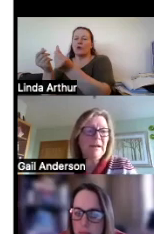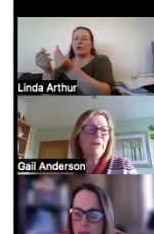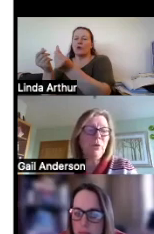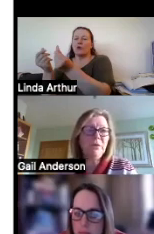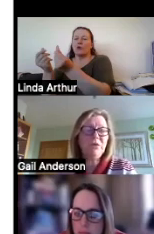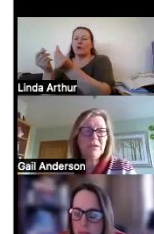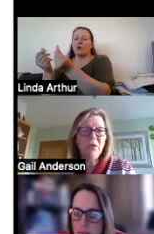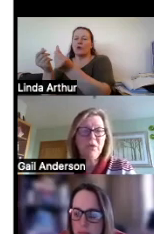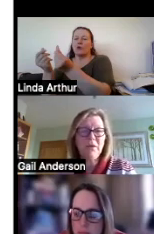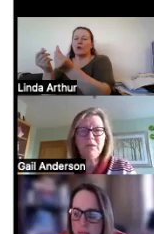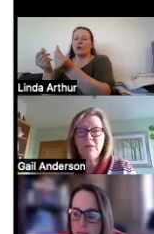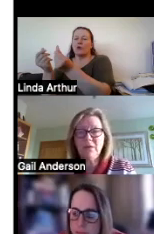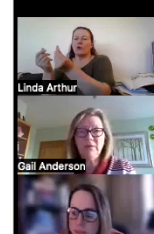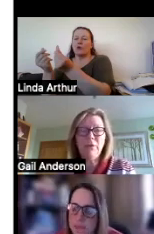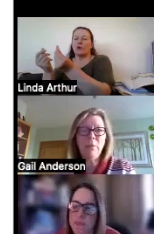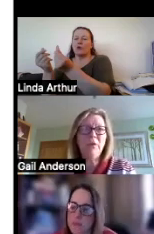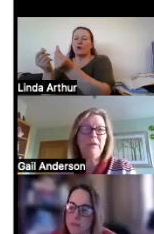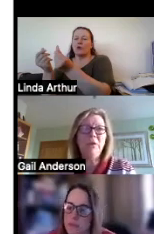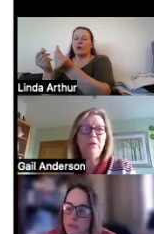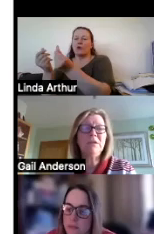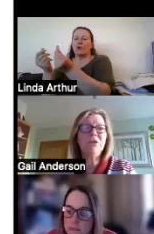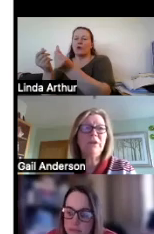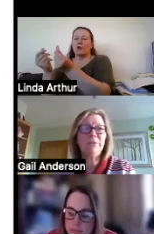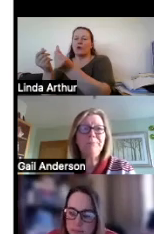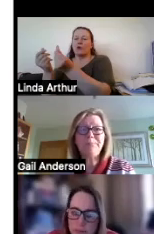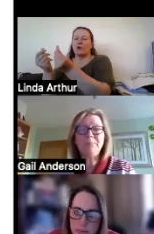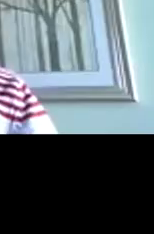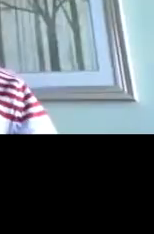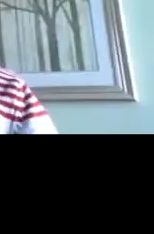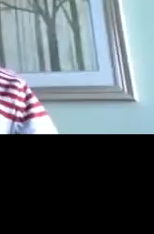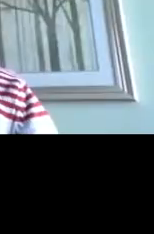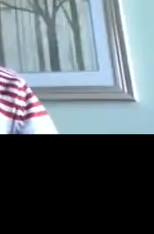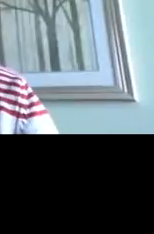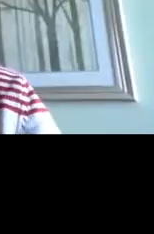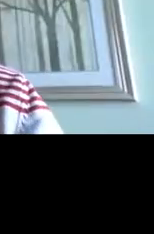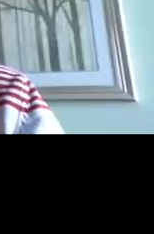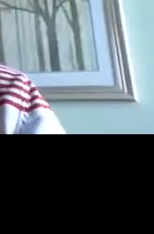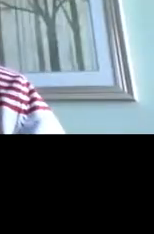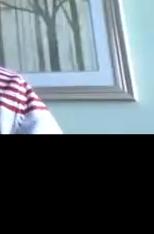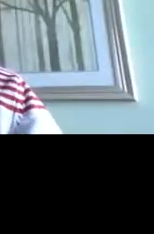any form of stress incontinence or form of incontinence in general. Thank you.